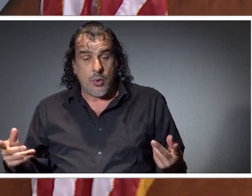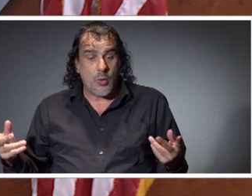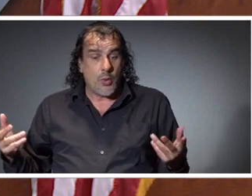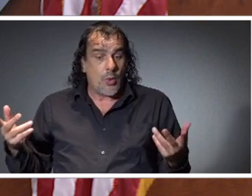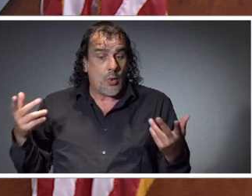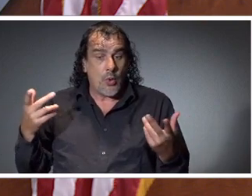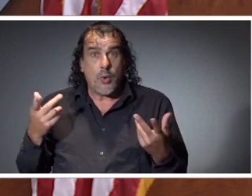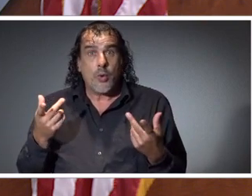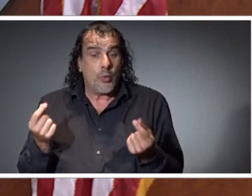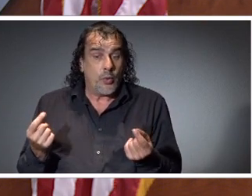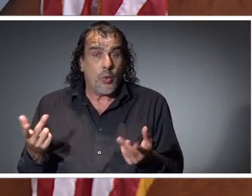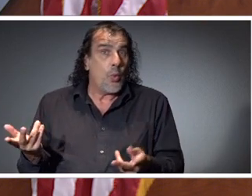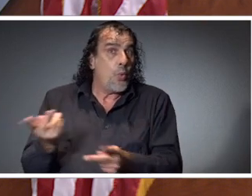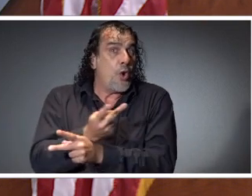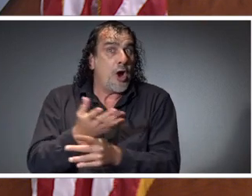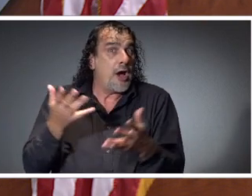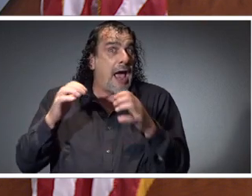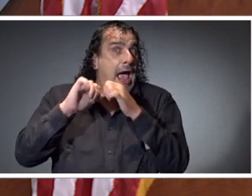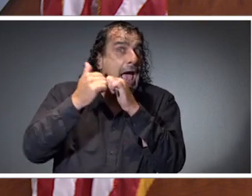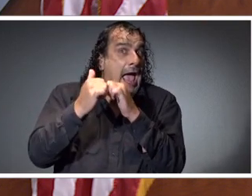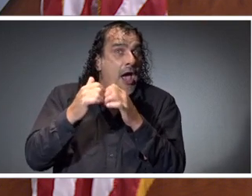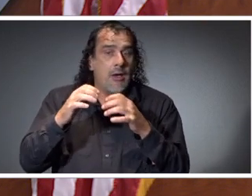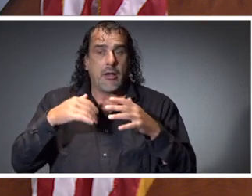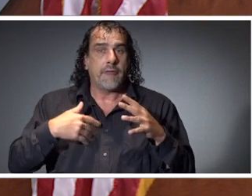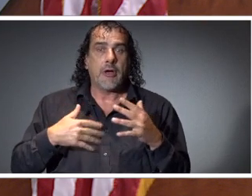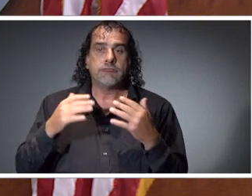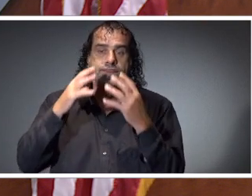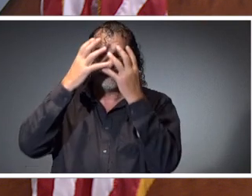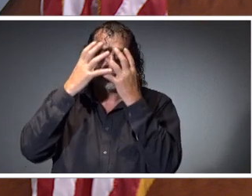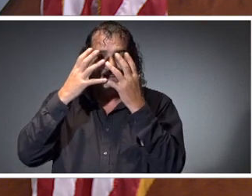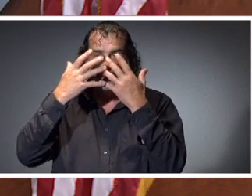our guard down. As I have said repeatedly,